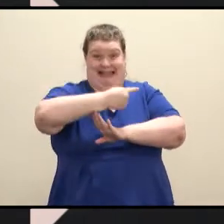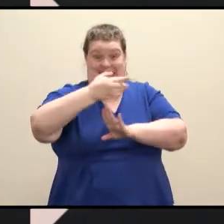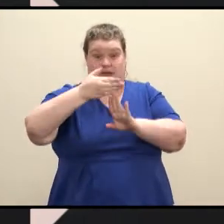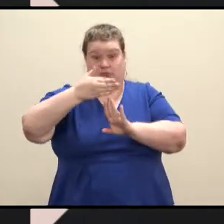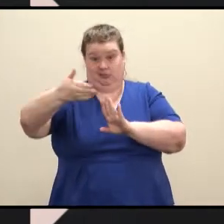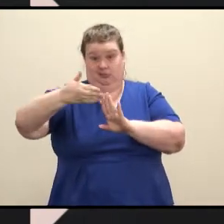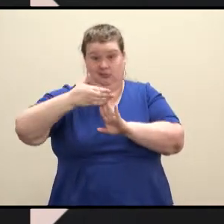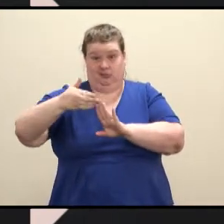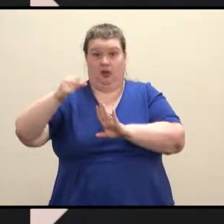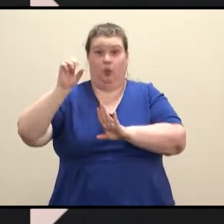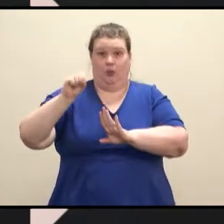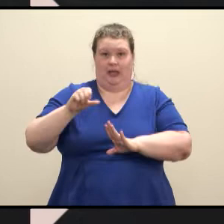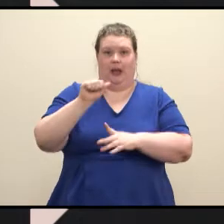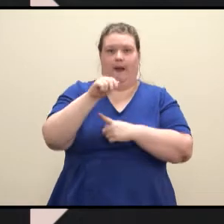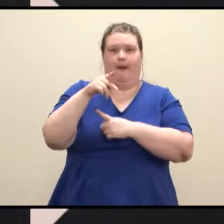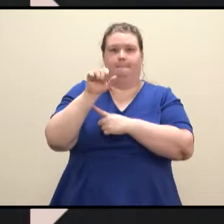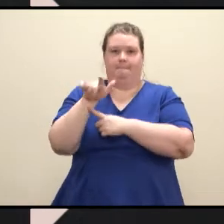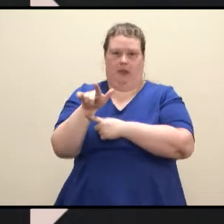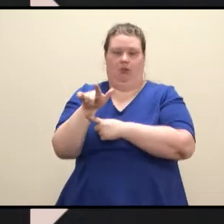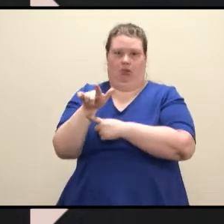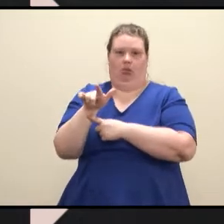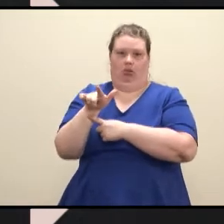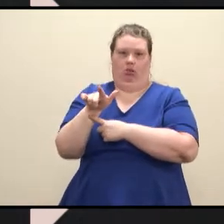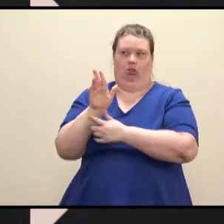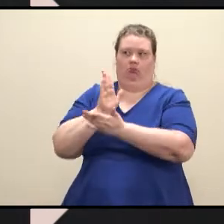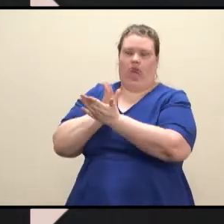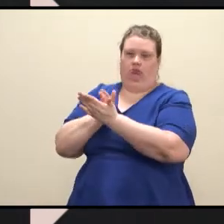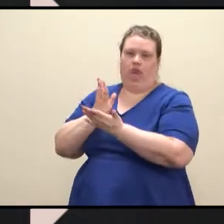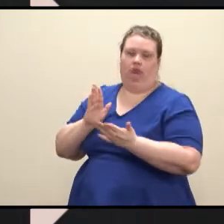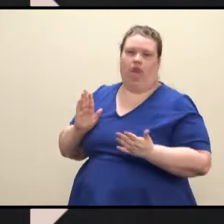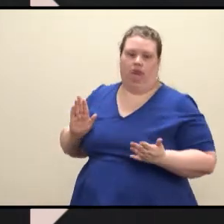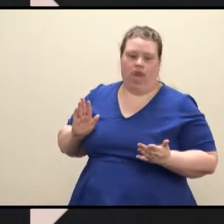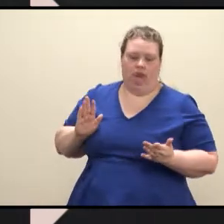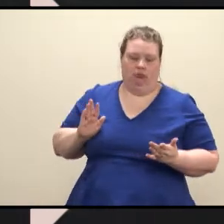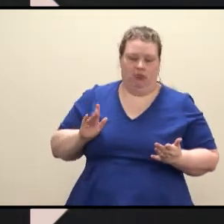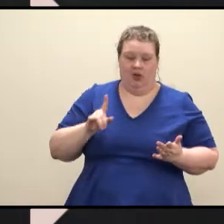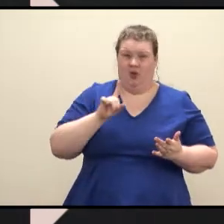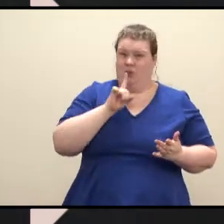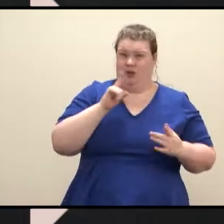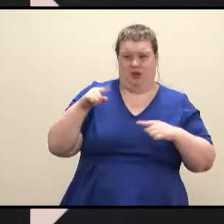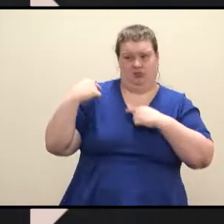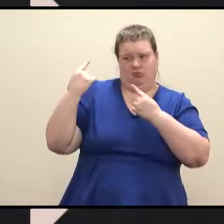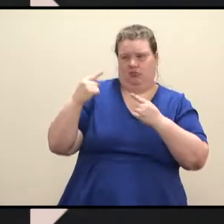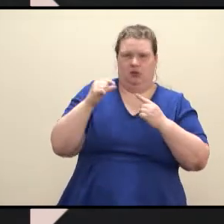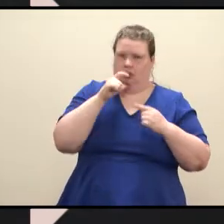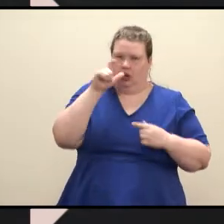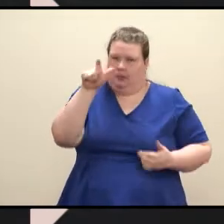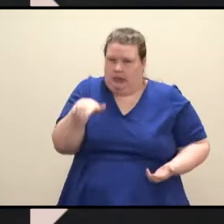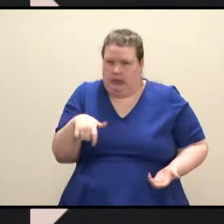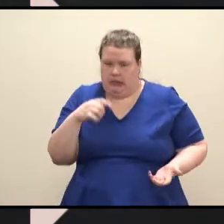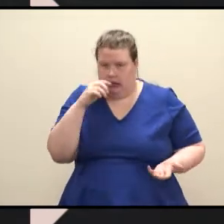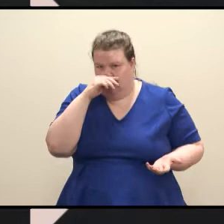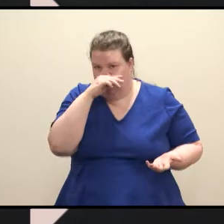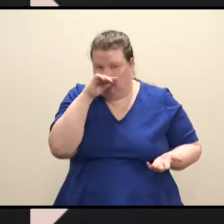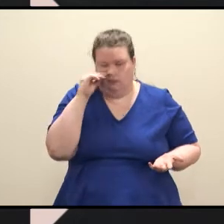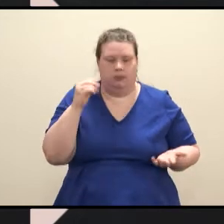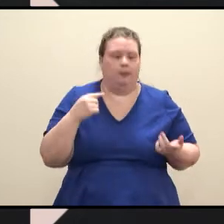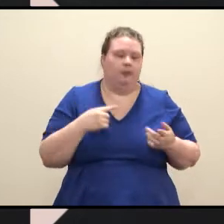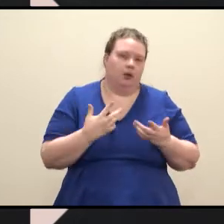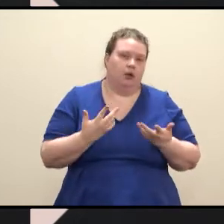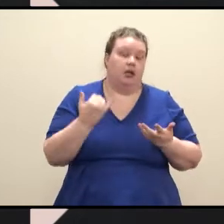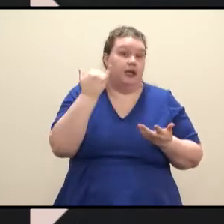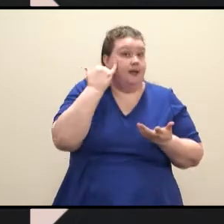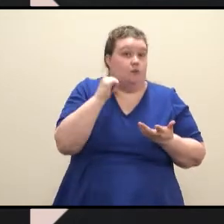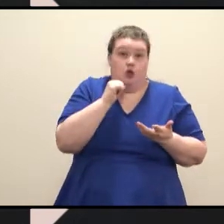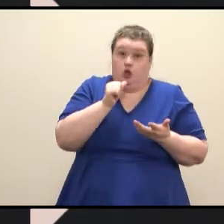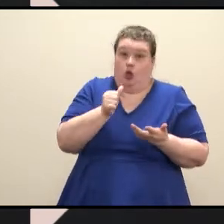The last couple of years, they've used what we've sent them, so there hasn't really been a need to appeal. But anyway, then if we